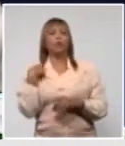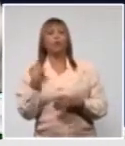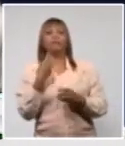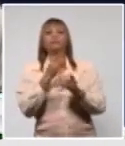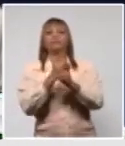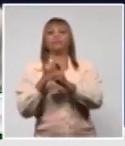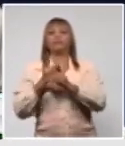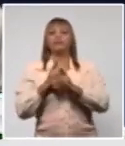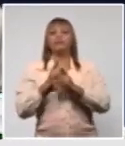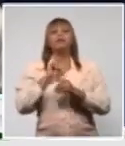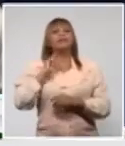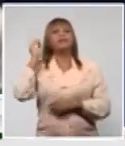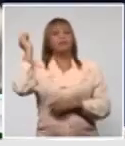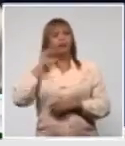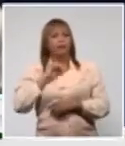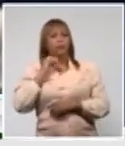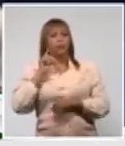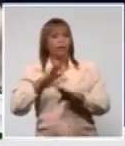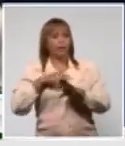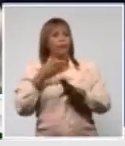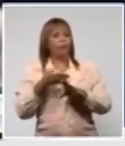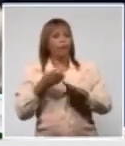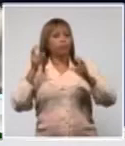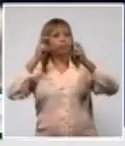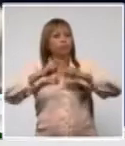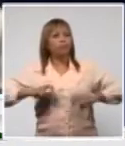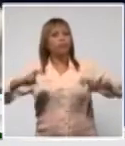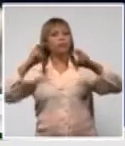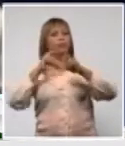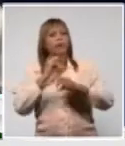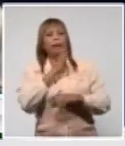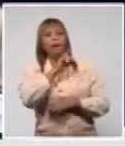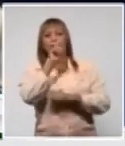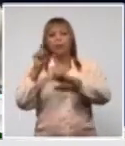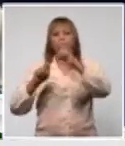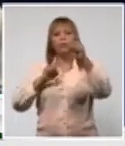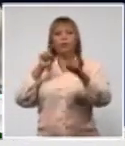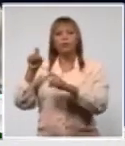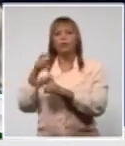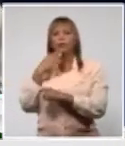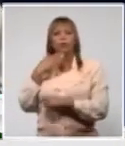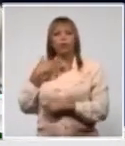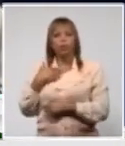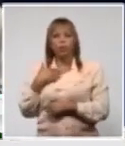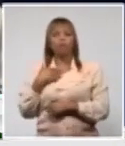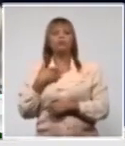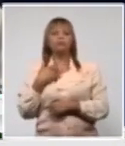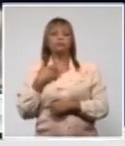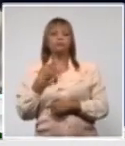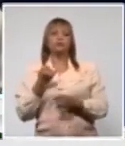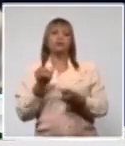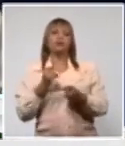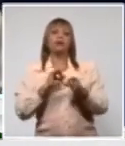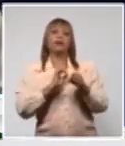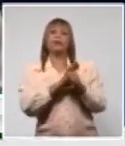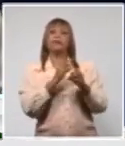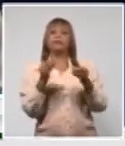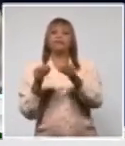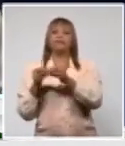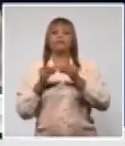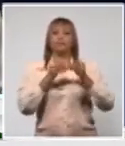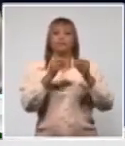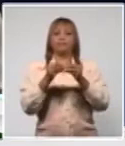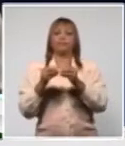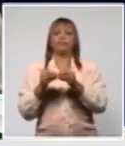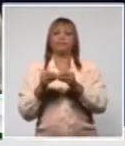91.8% of all diagnosed cases in Cuba have had contact with someone who had previously tested positive to the virus. Therefore,